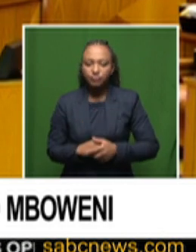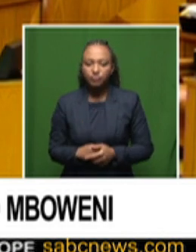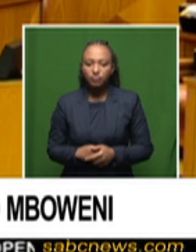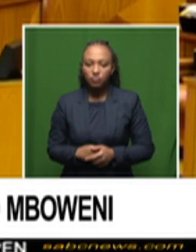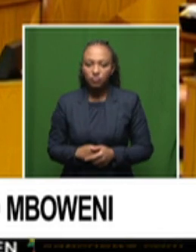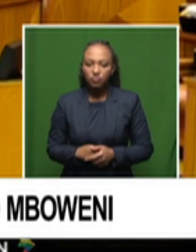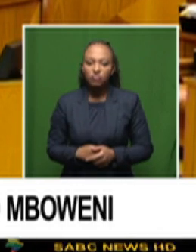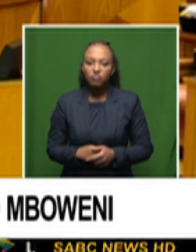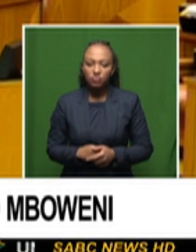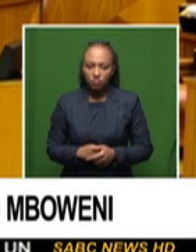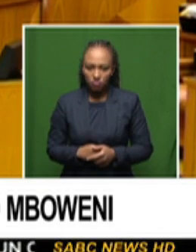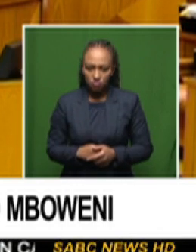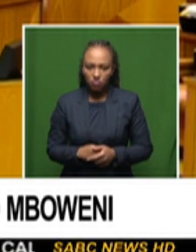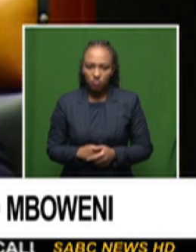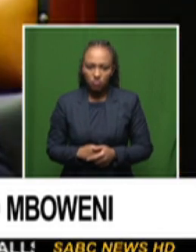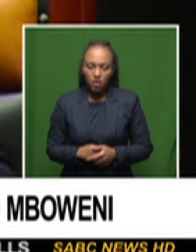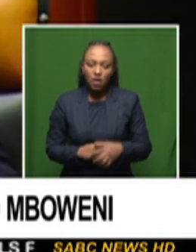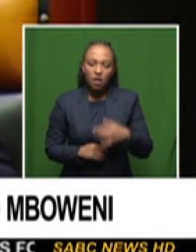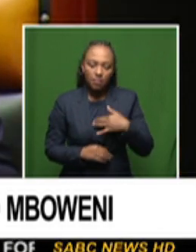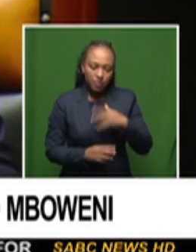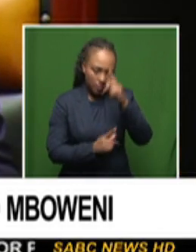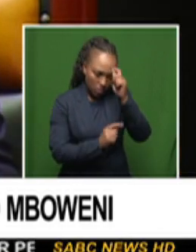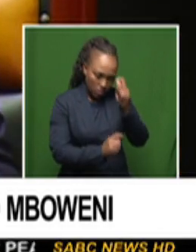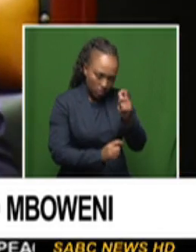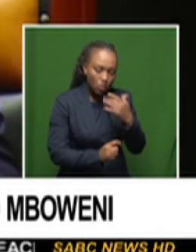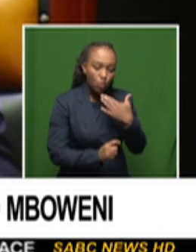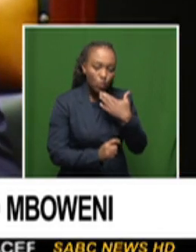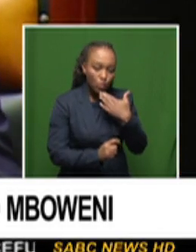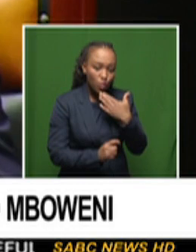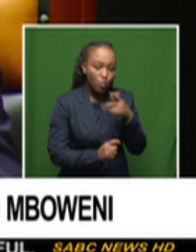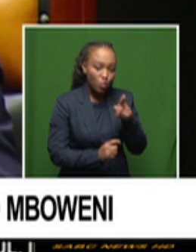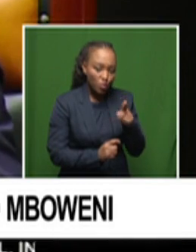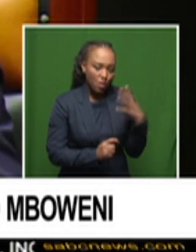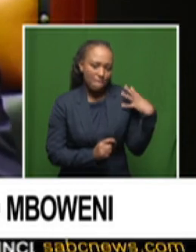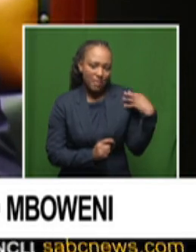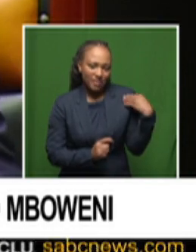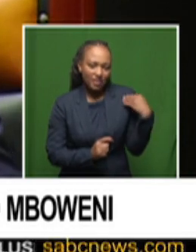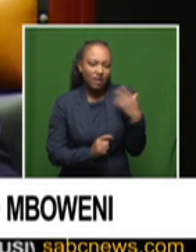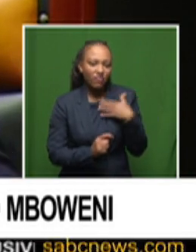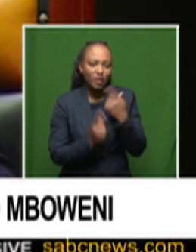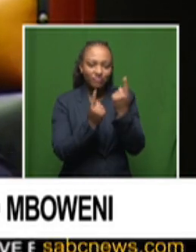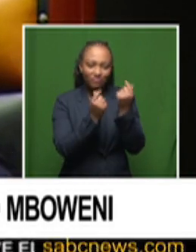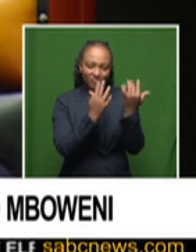And I recognize the Honorable the Minister of Finance.